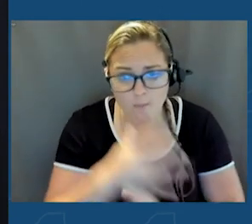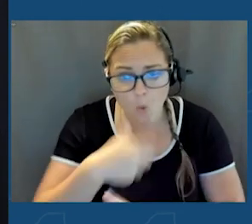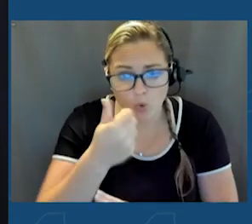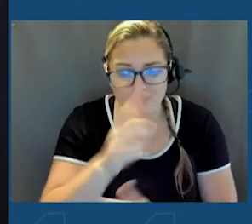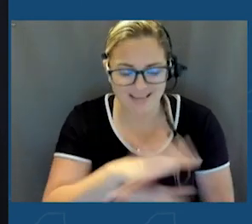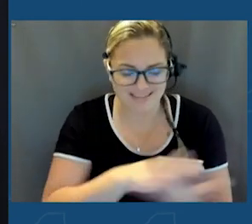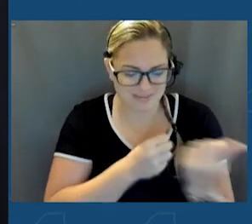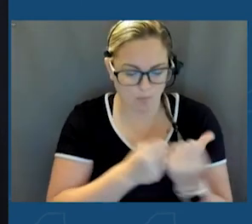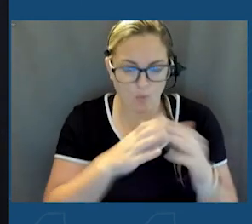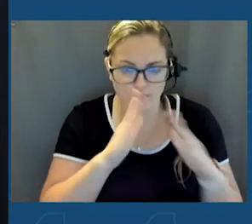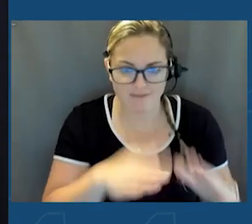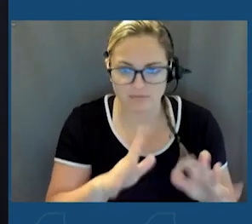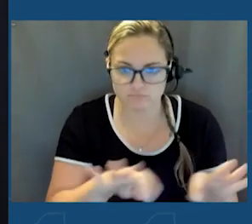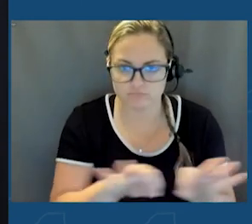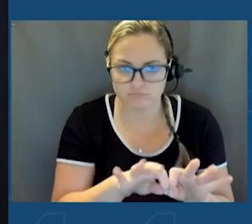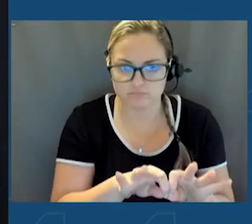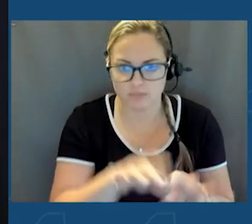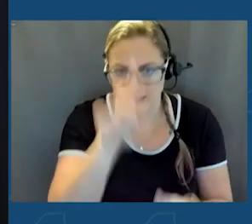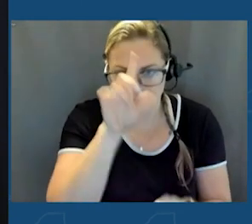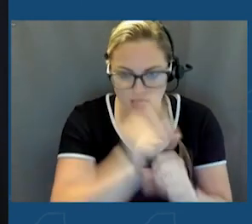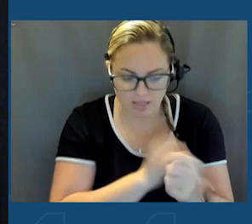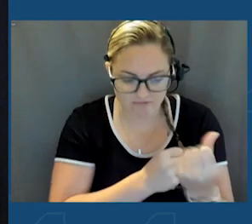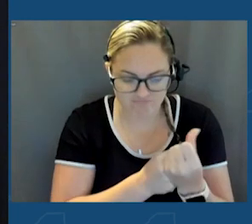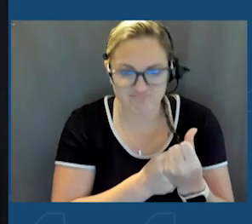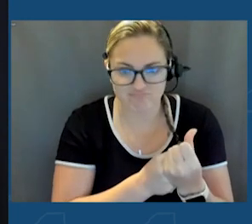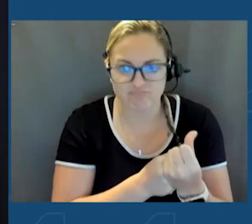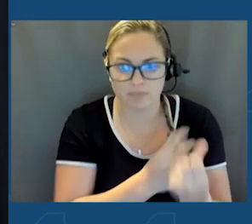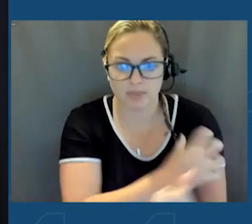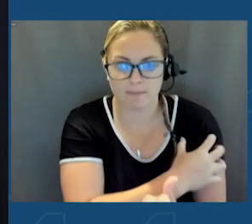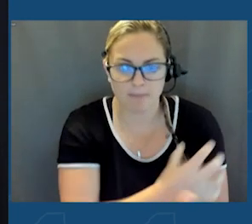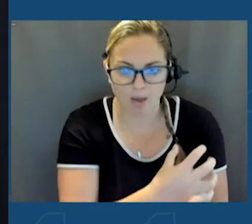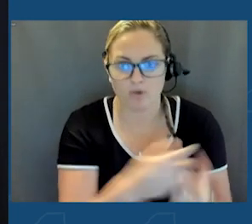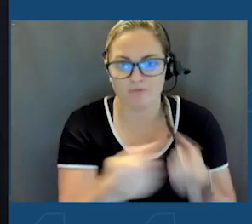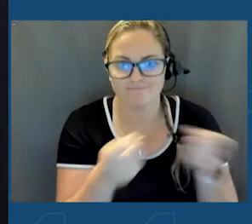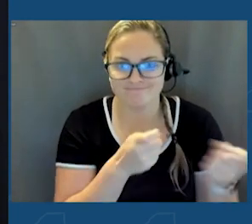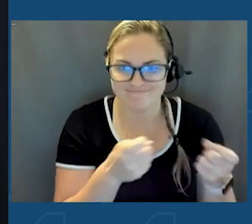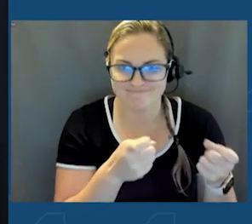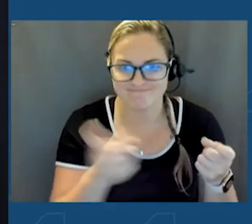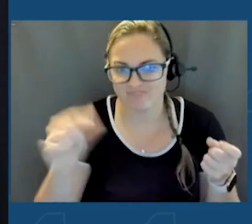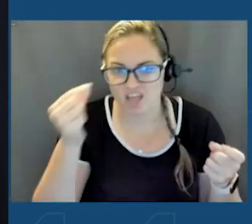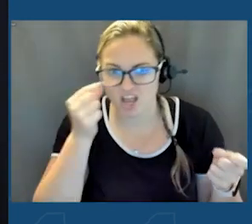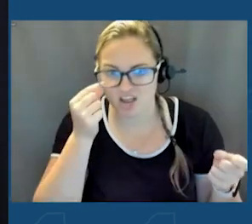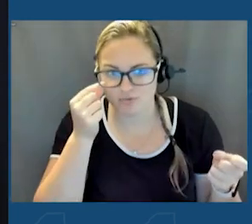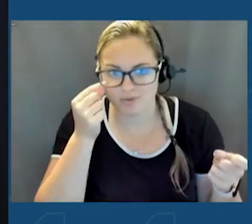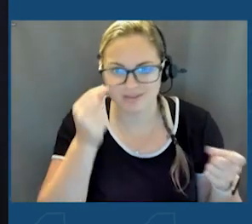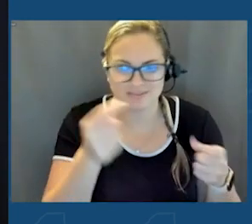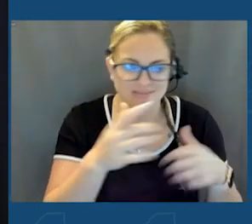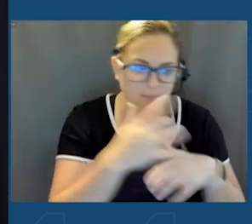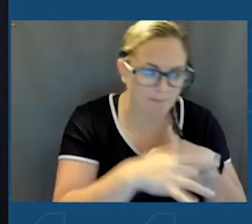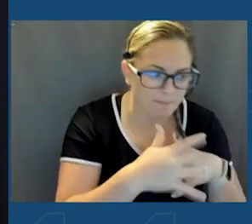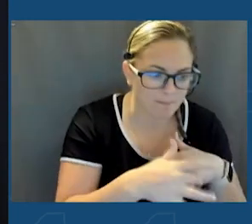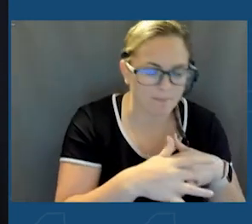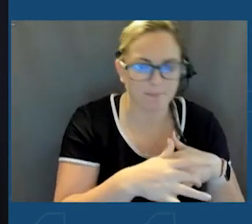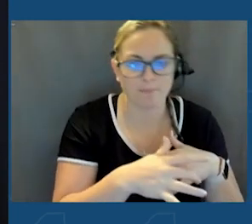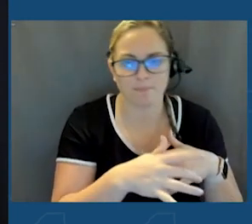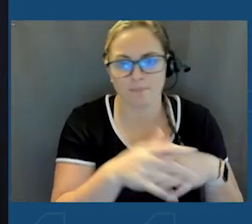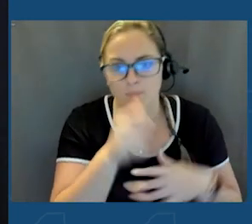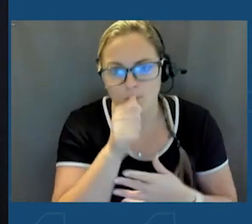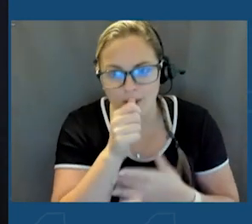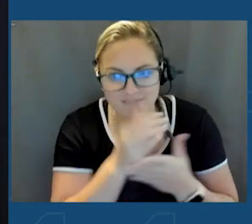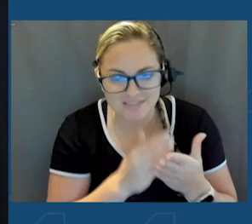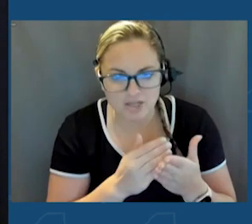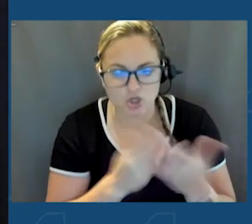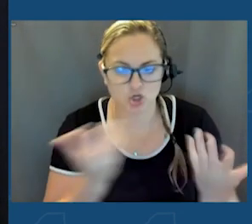This is why I believe in the power of harnessing government, spaces, private sector